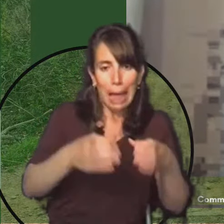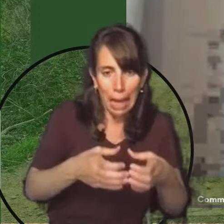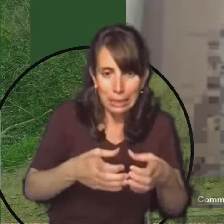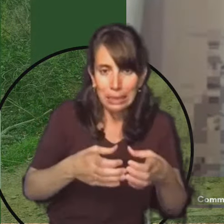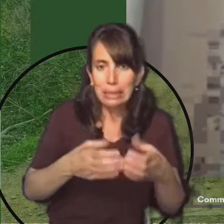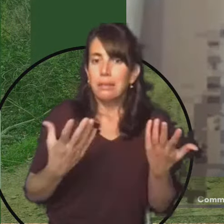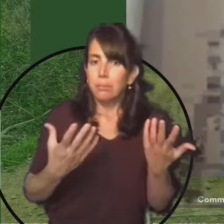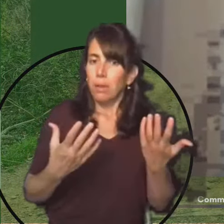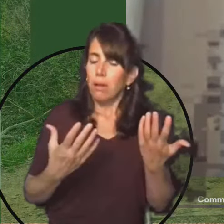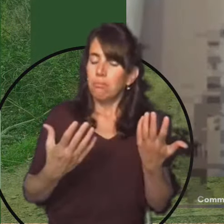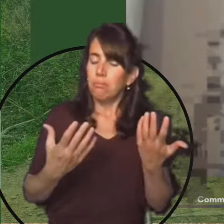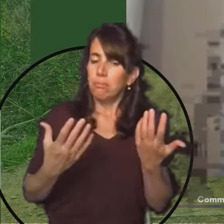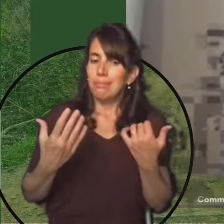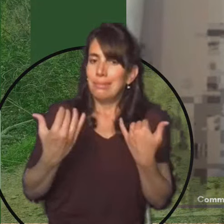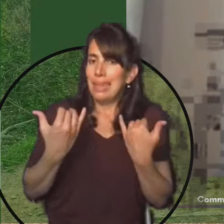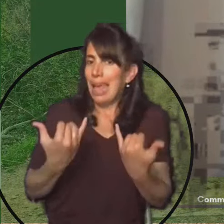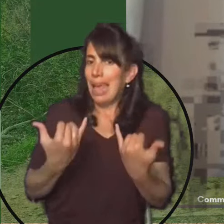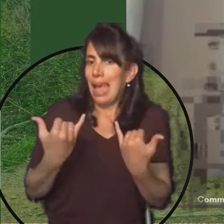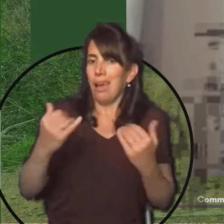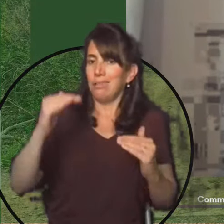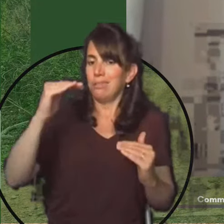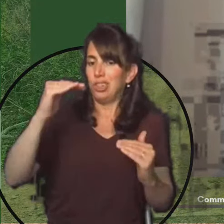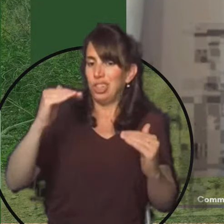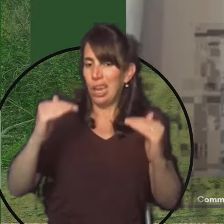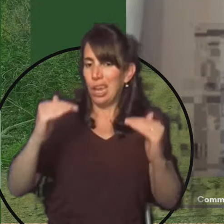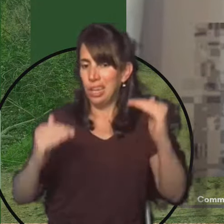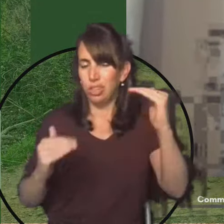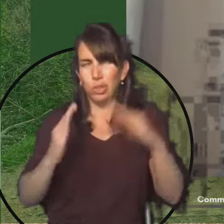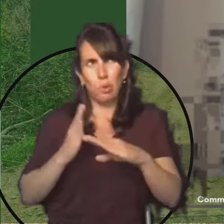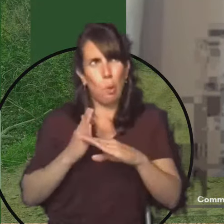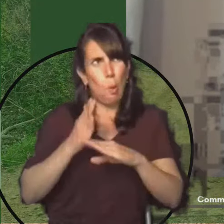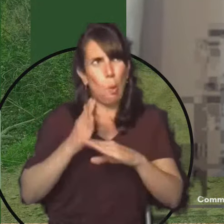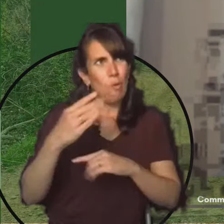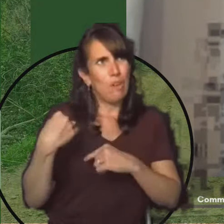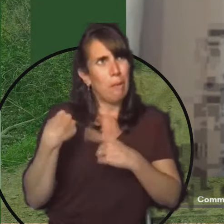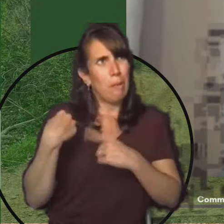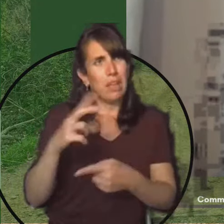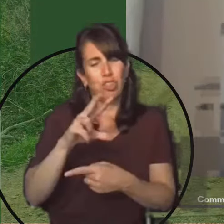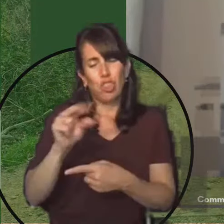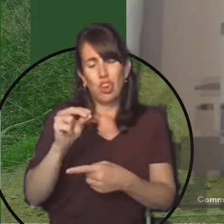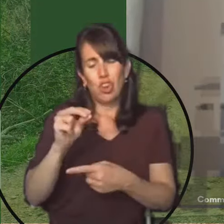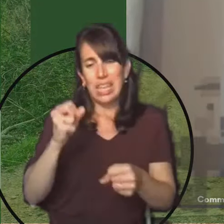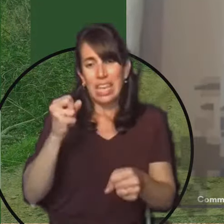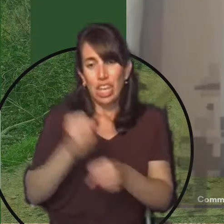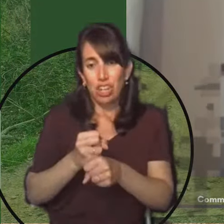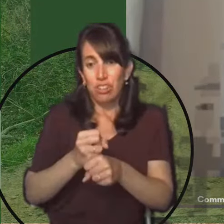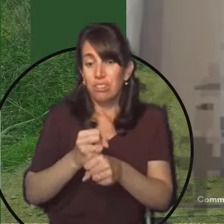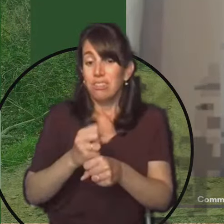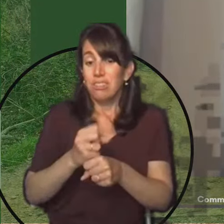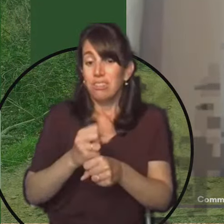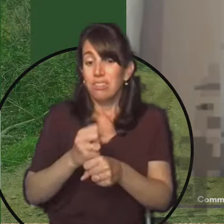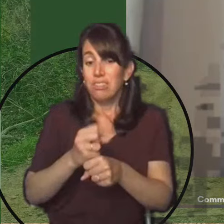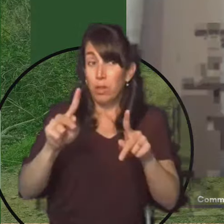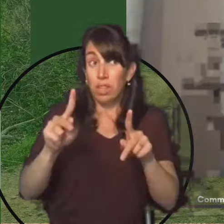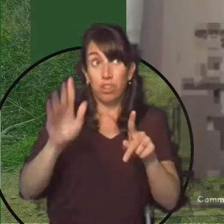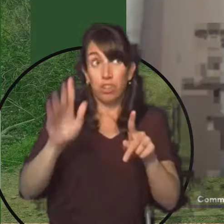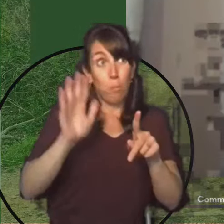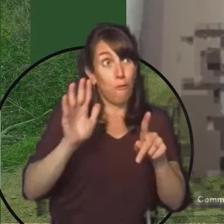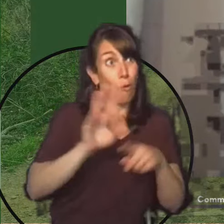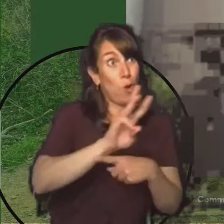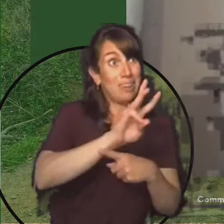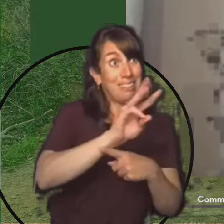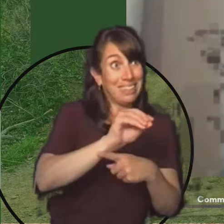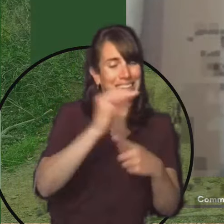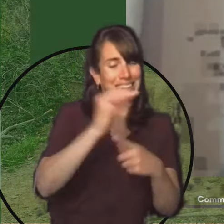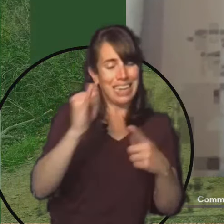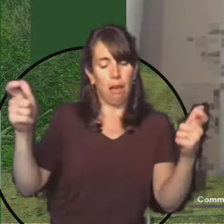poor people. It is under is over the last 30 years that Atlanta has depopulated in terms of its Black population from 60% to